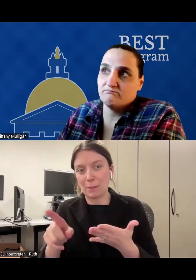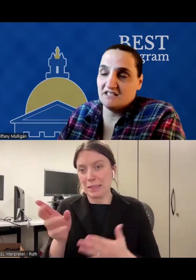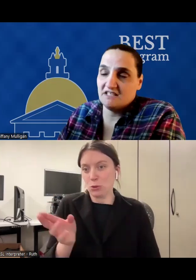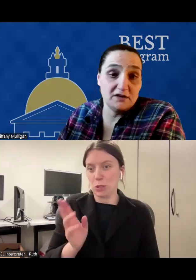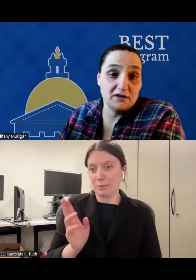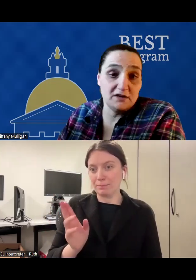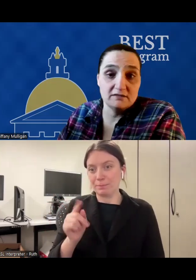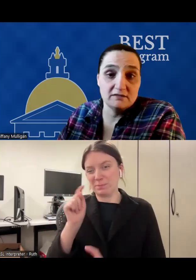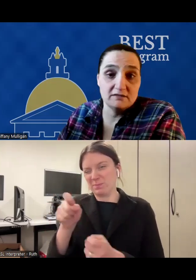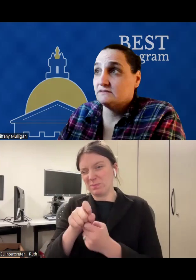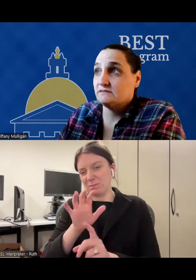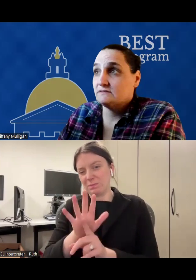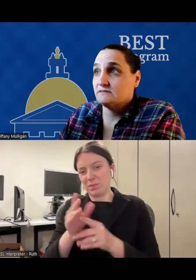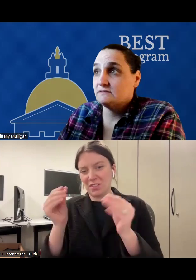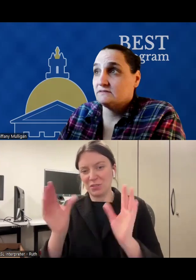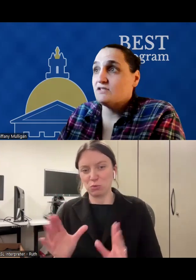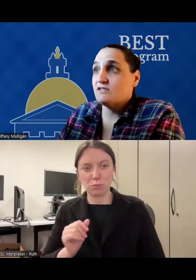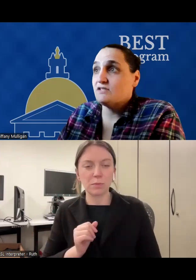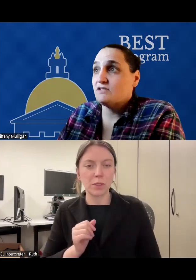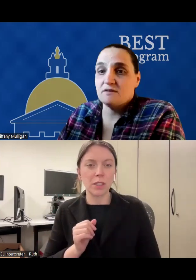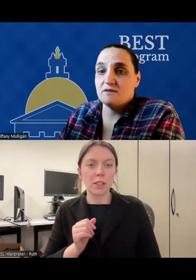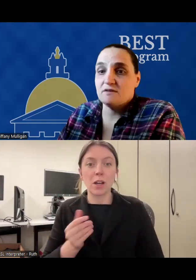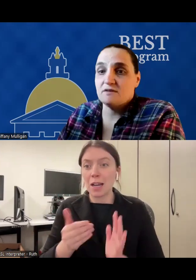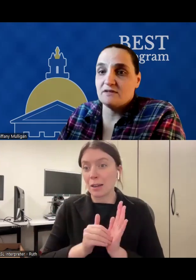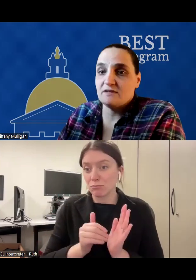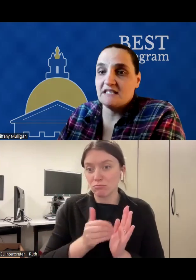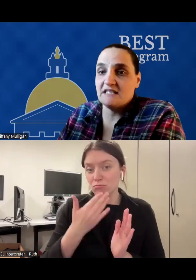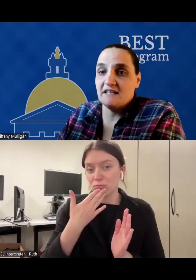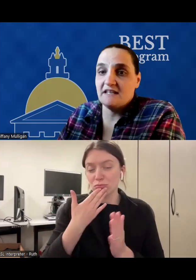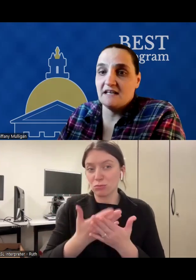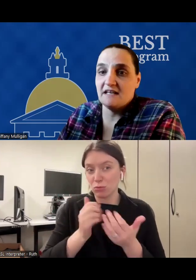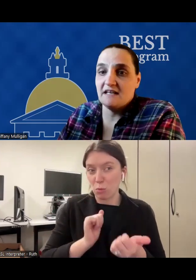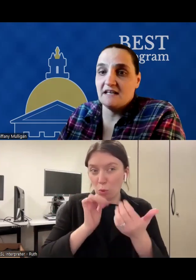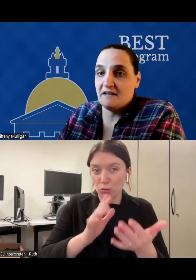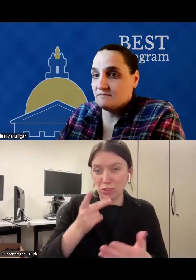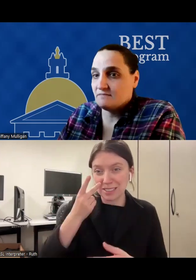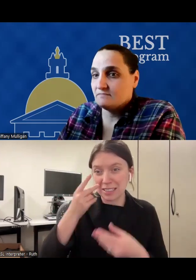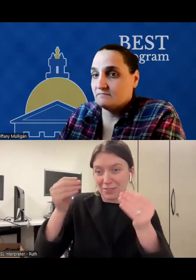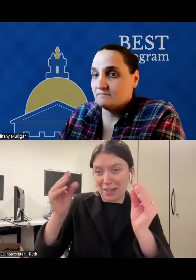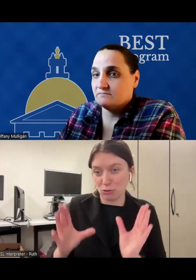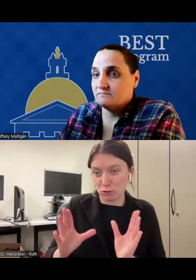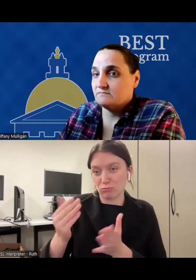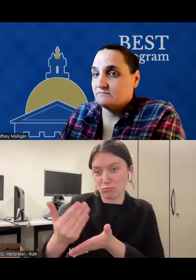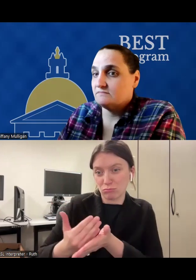this vendor. So this is also a good way so you can see the vendors.